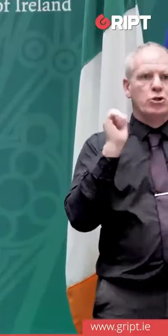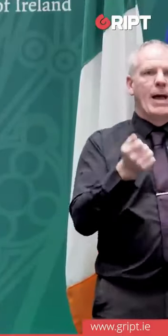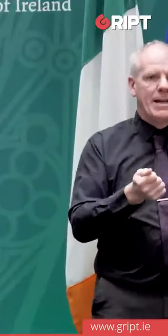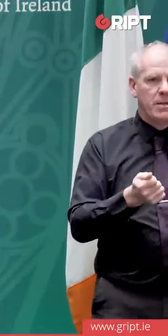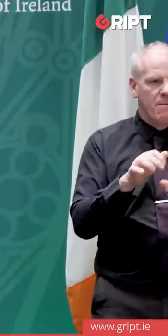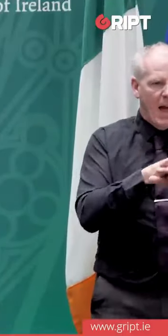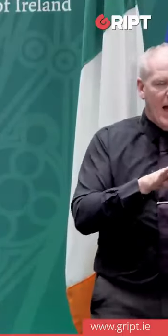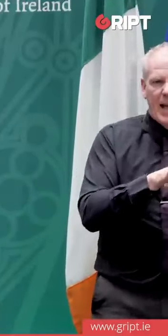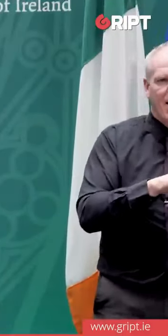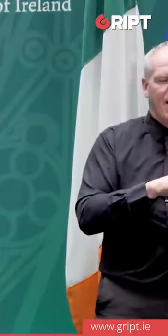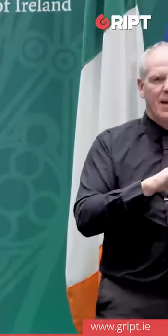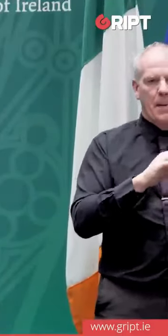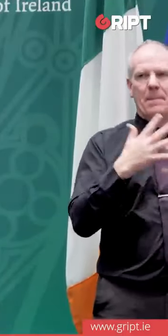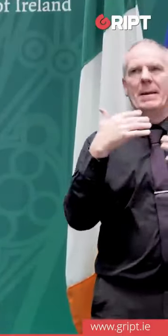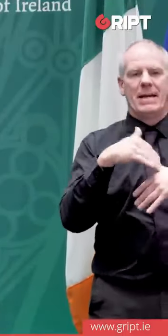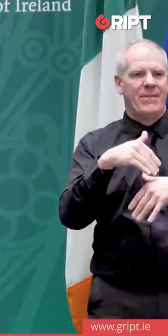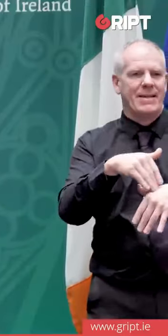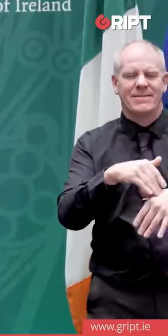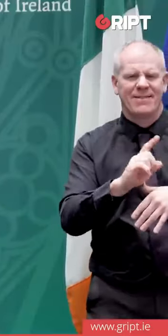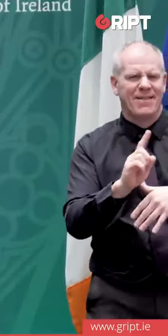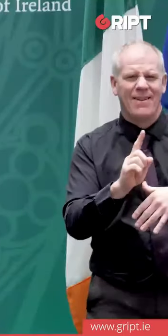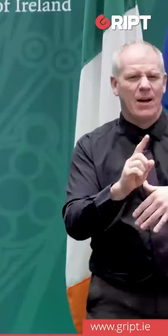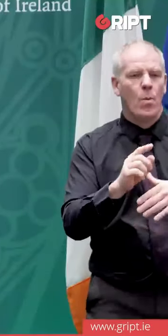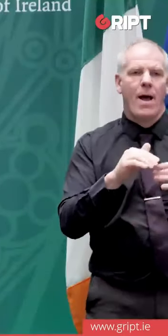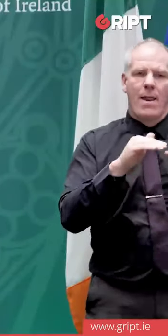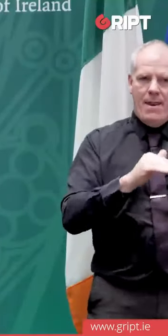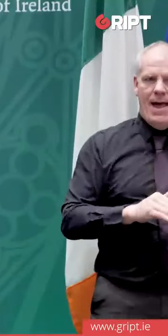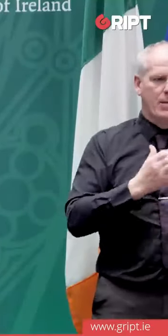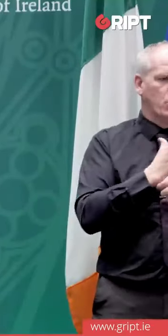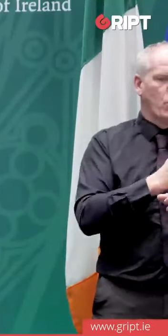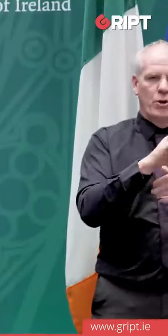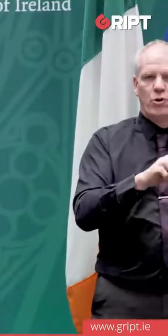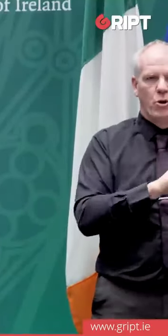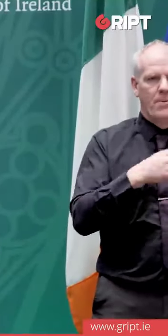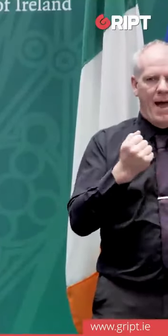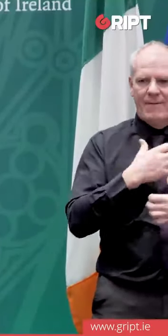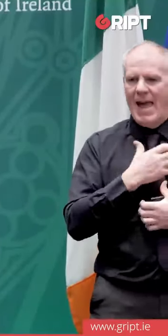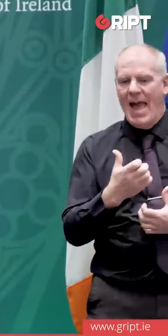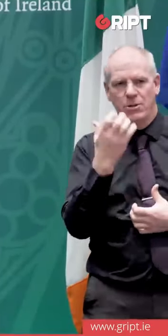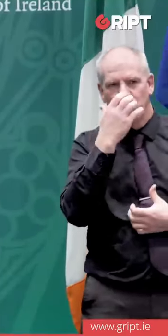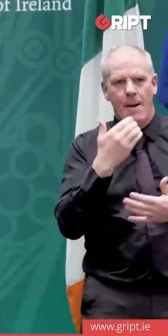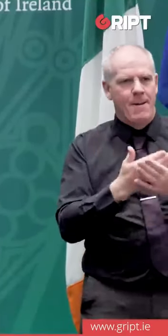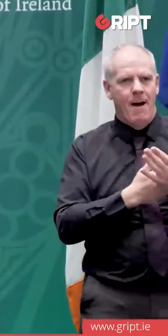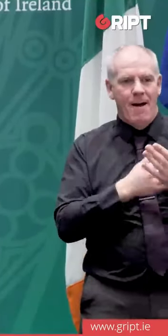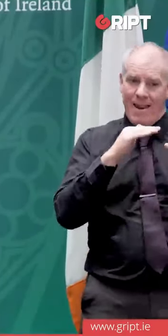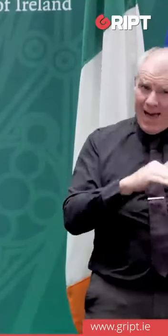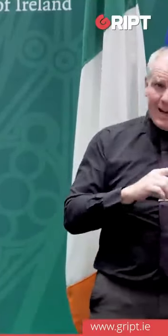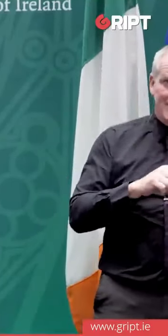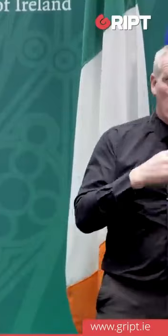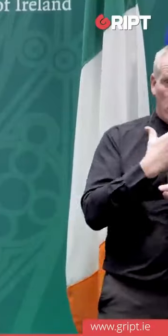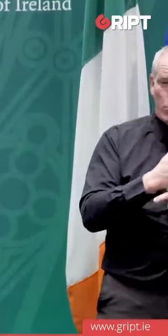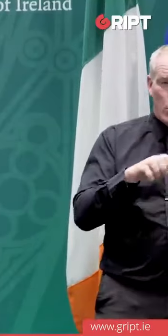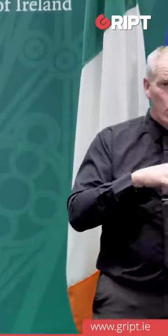implementing this bill is that it would make the Gardaí's job of policing mean words just a little easier. That's right. She says that the Guards cannot